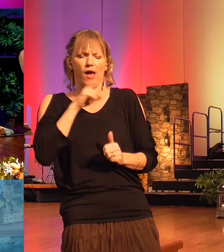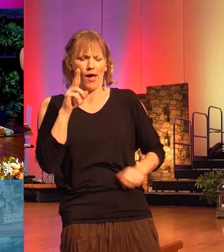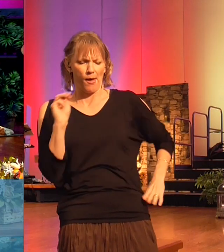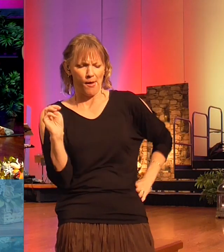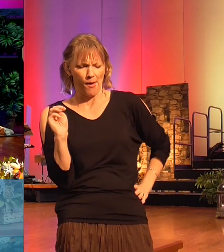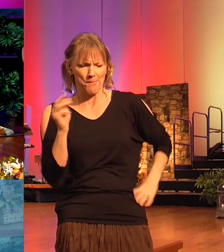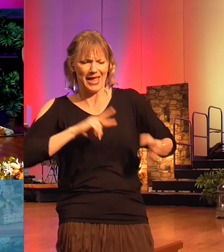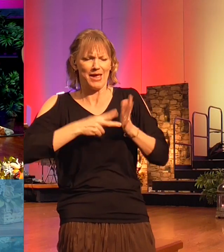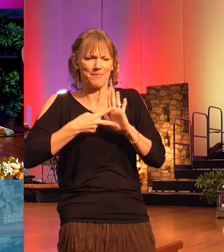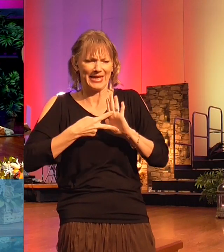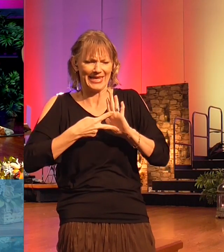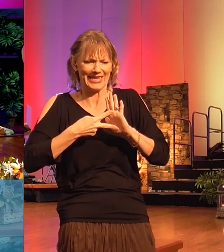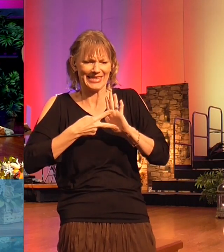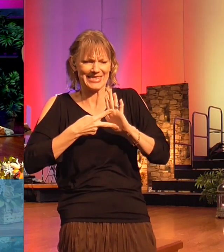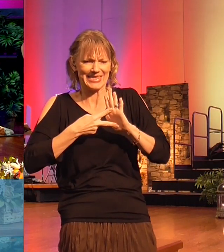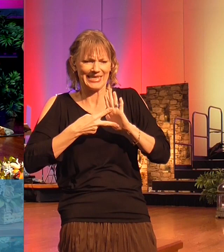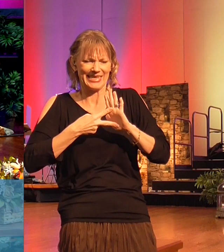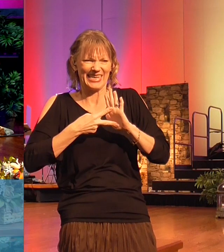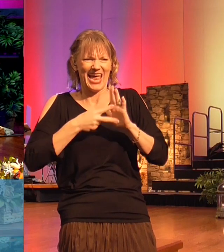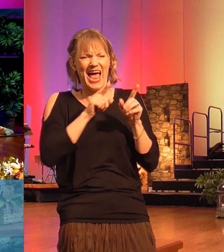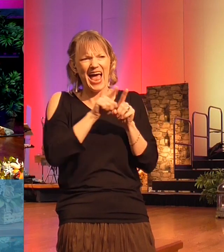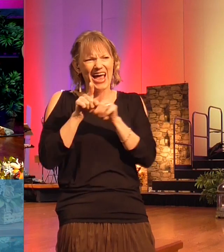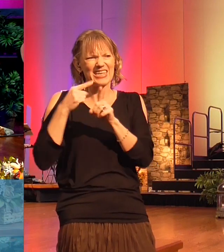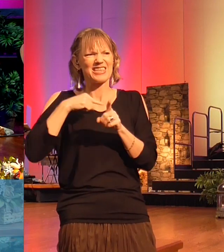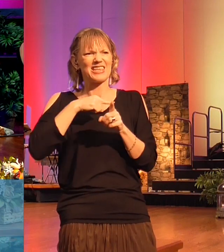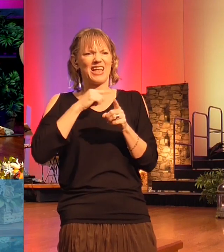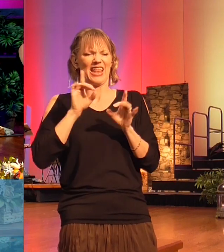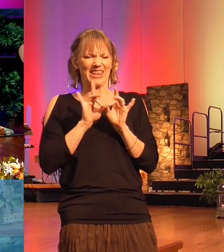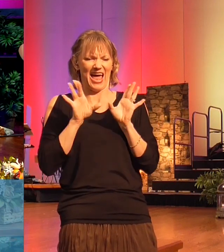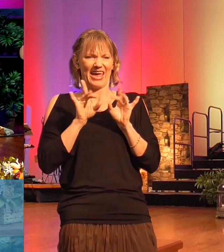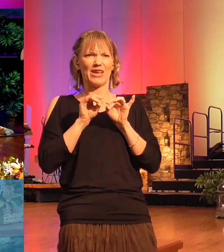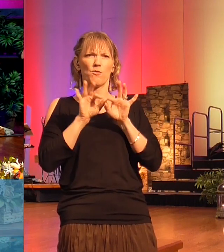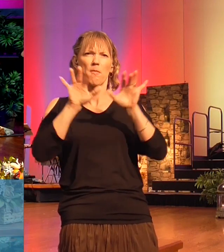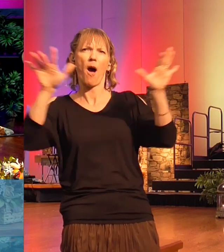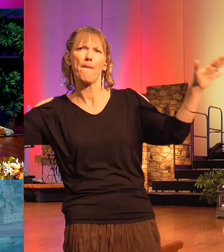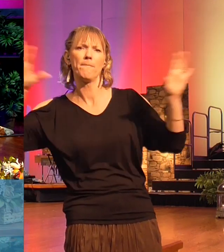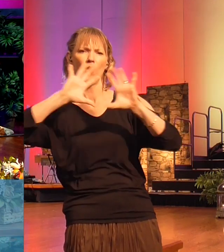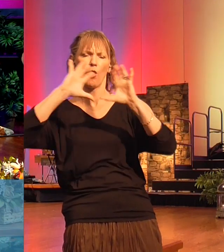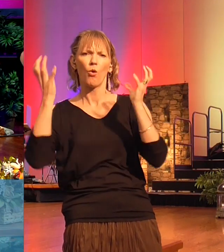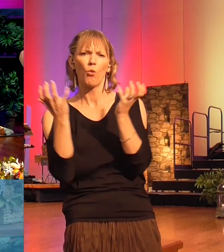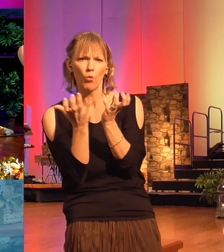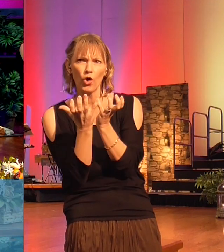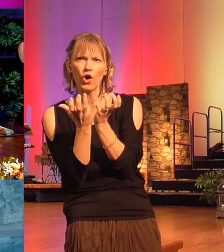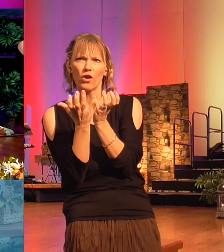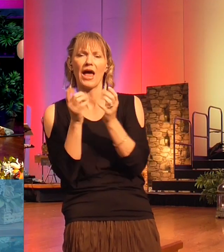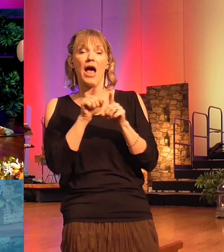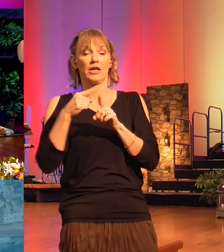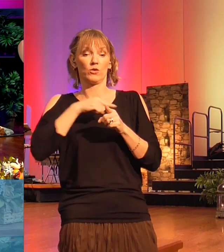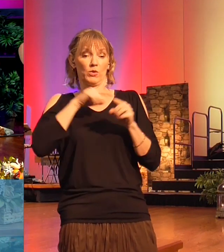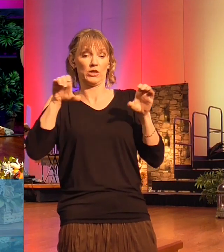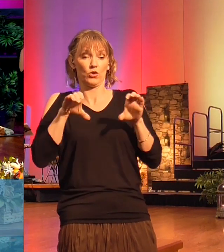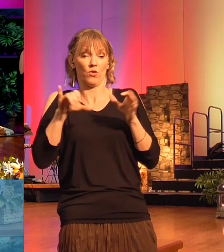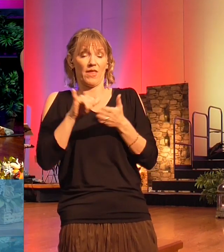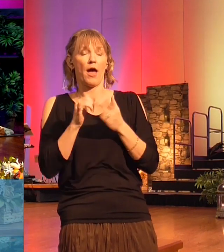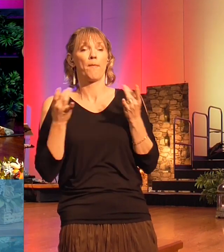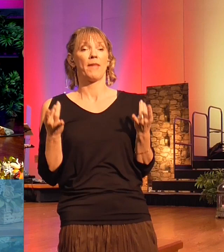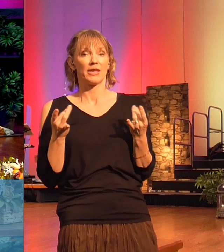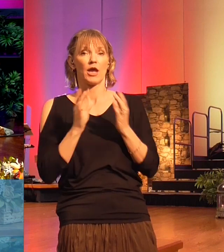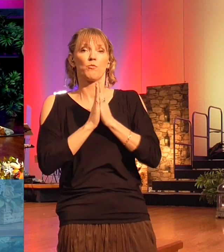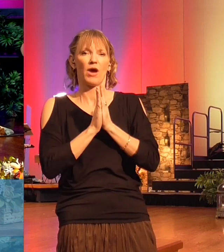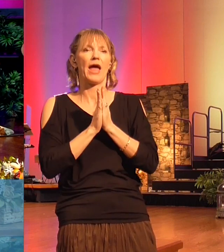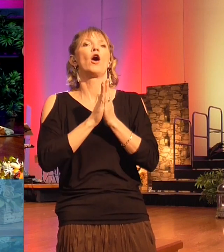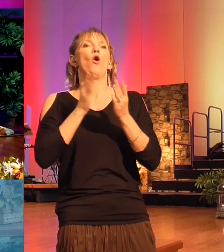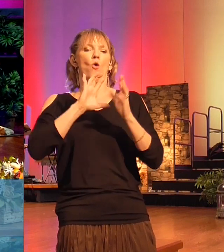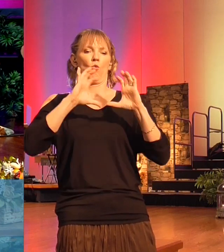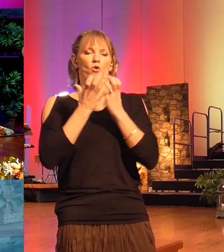means that as we send our light and our love out to the whole world, and as we do that, we meditate and pray, we can change the world. I think